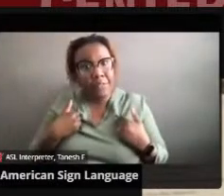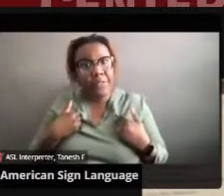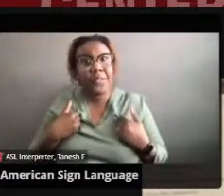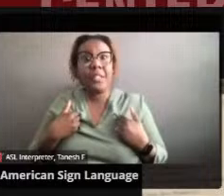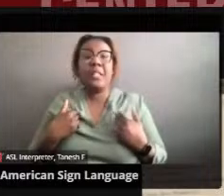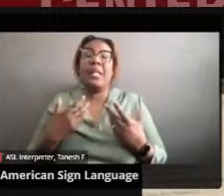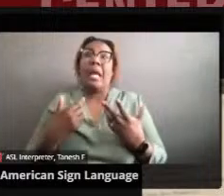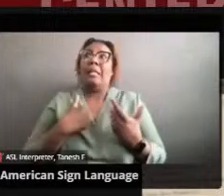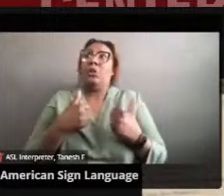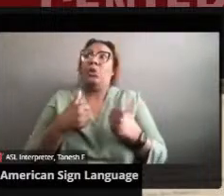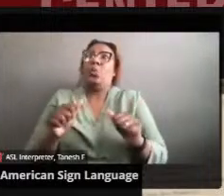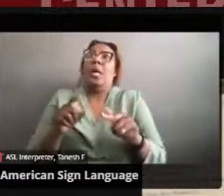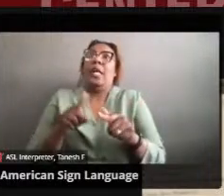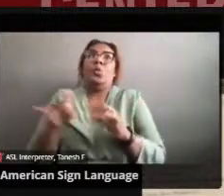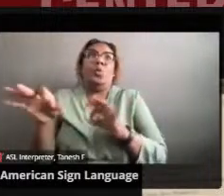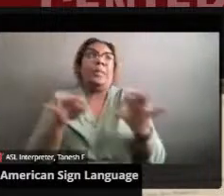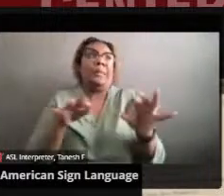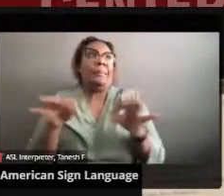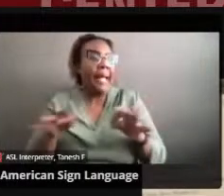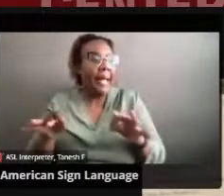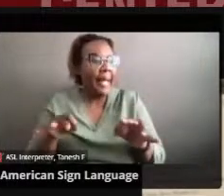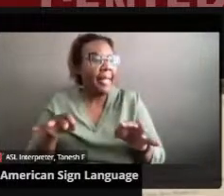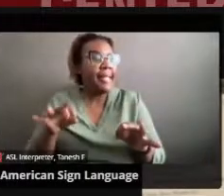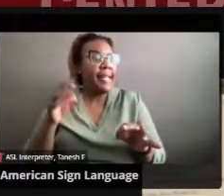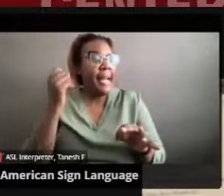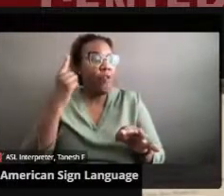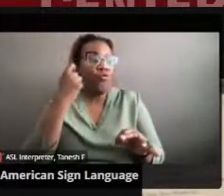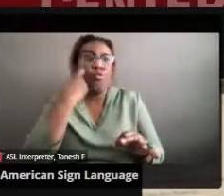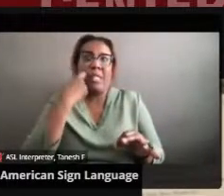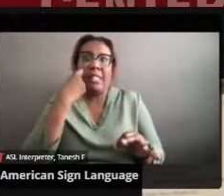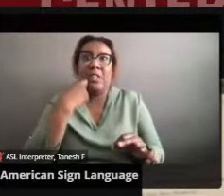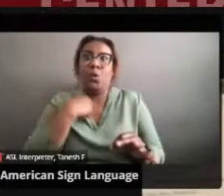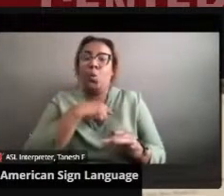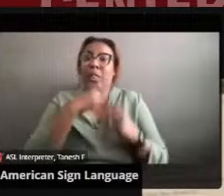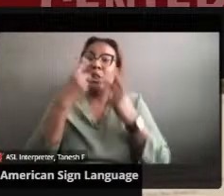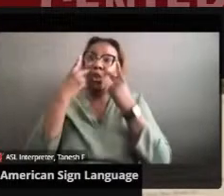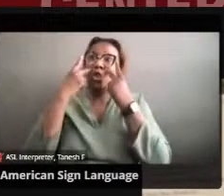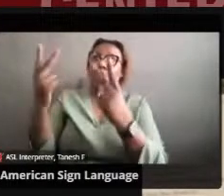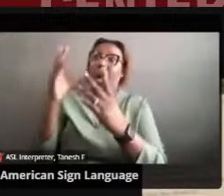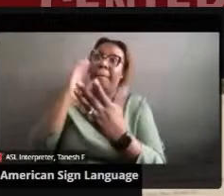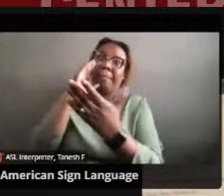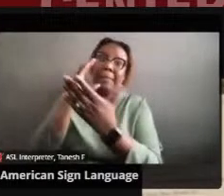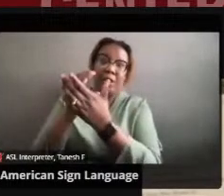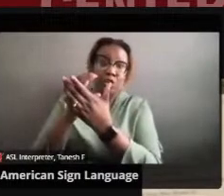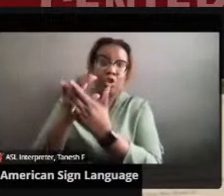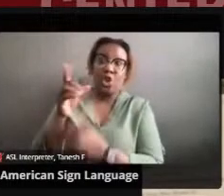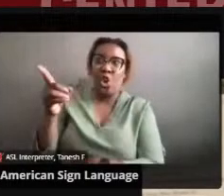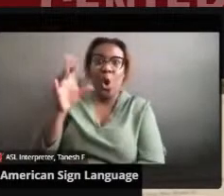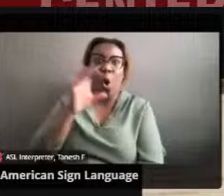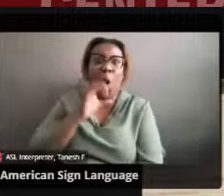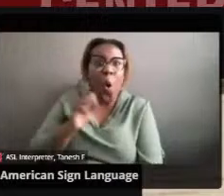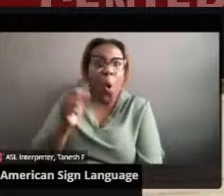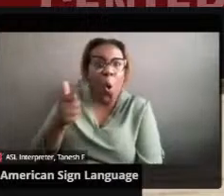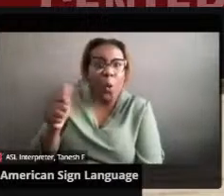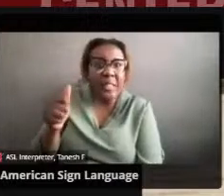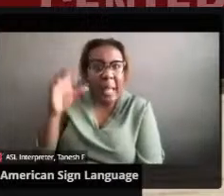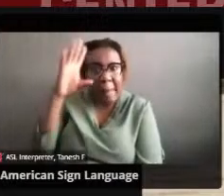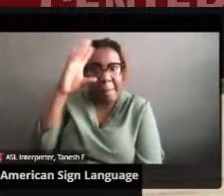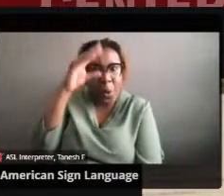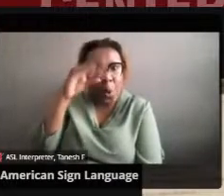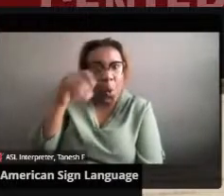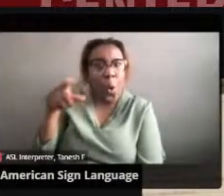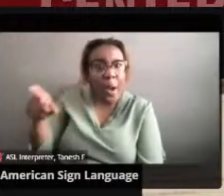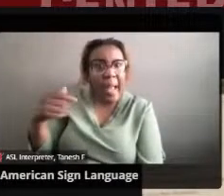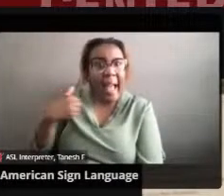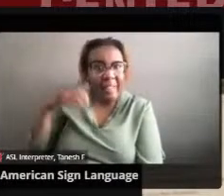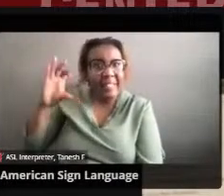articulate here. When we recently saw the images of Yazan Kafarna the 10-year-old boy with cerebral palsy, the same disability